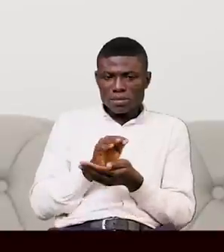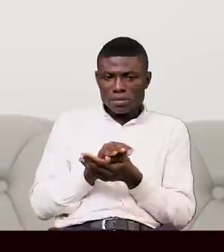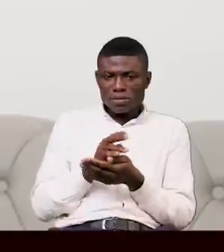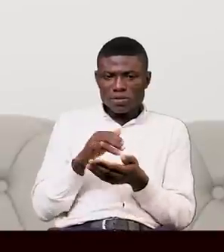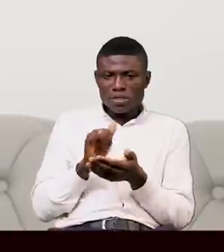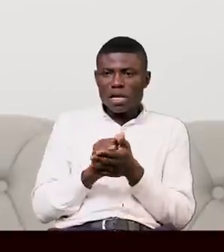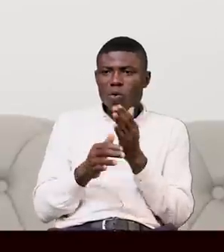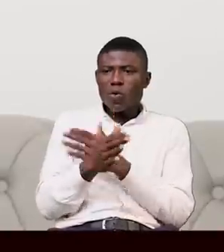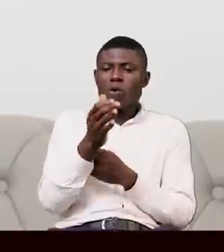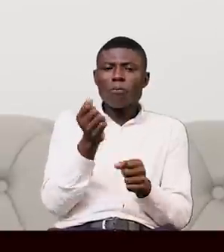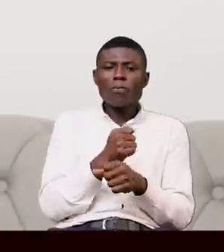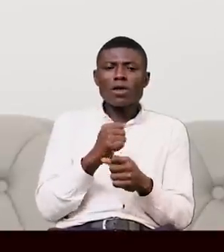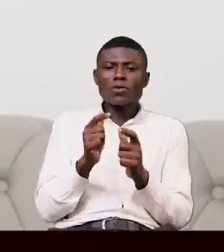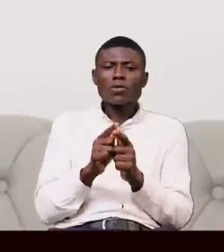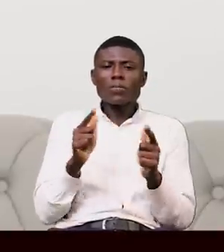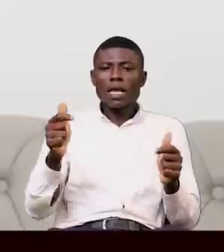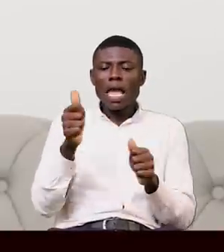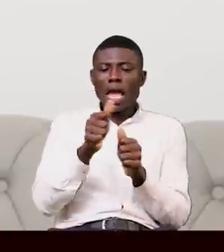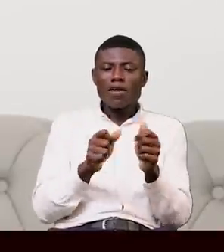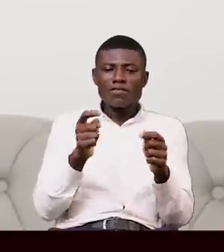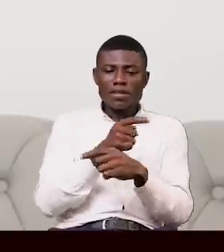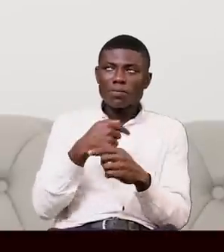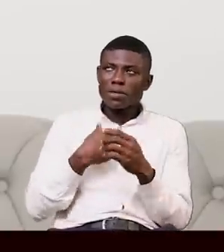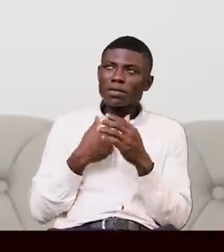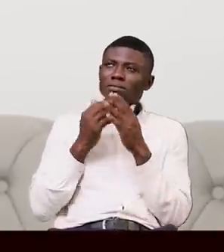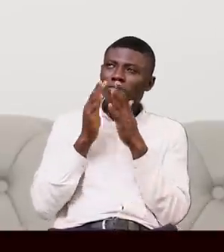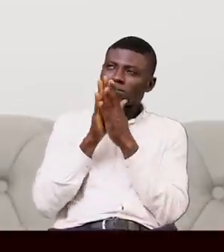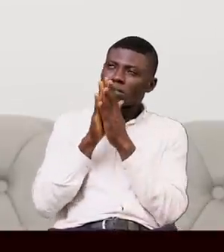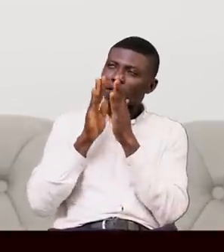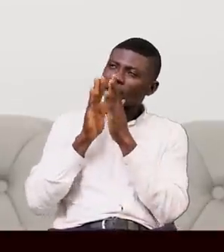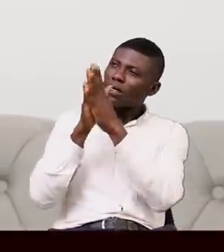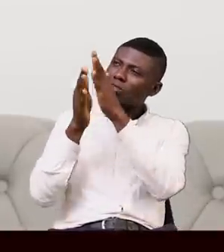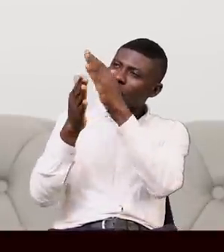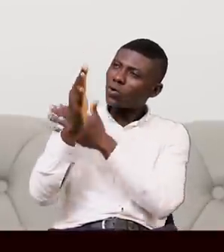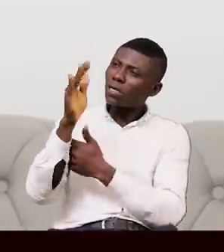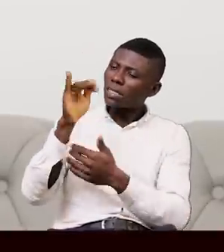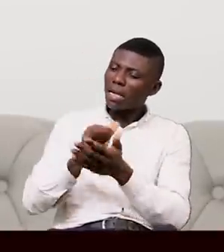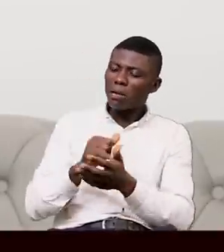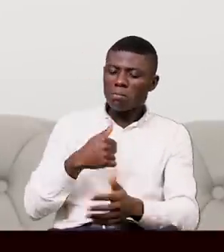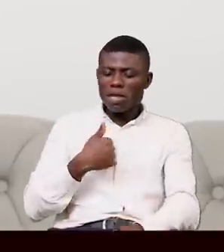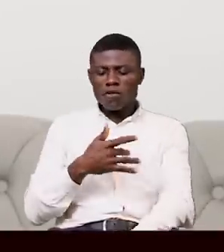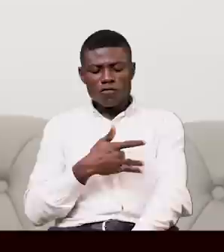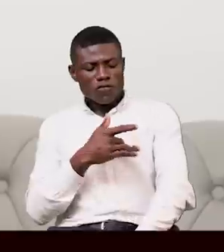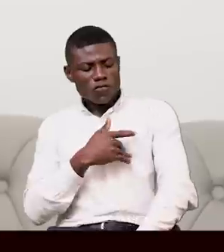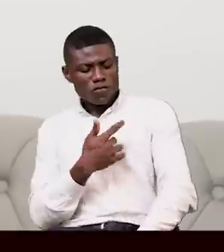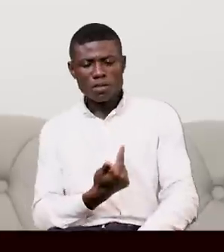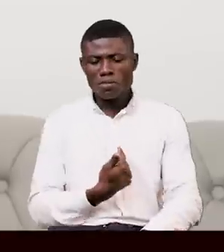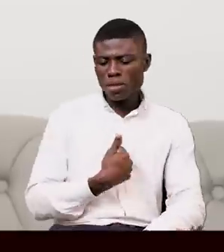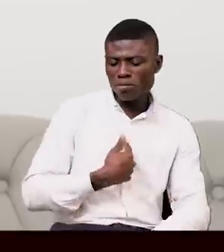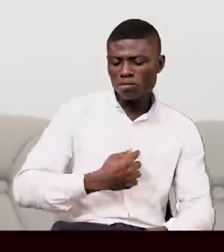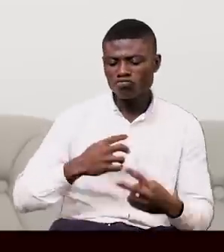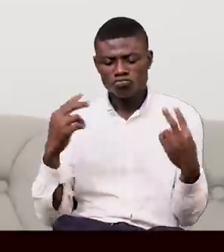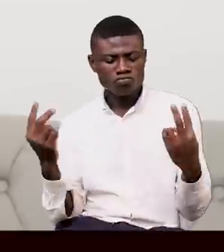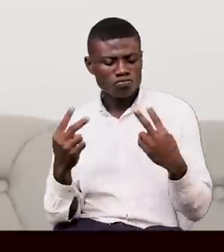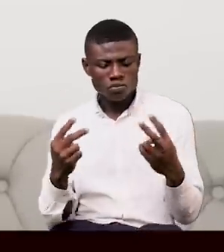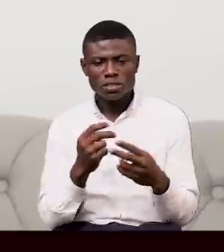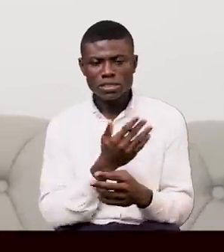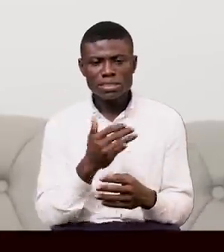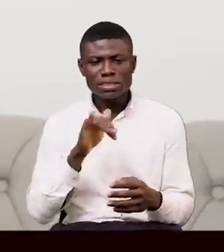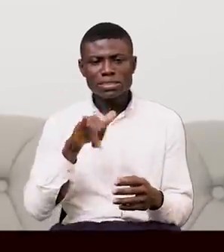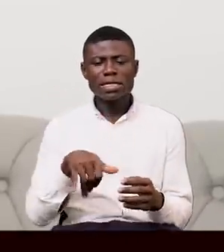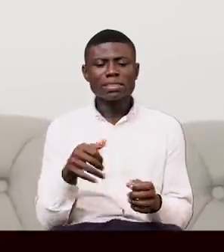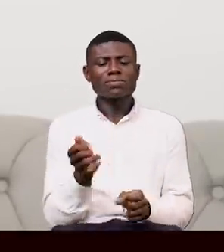de bia ade a me sere urade ne se ade e fe ne se dwɛ ana ahantan adia